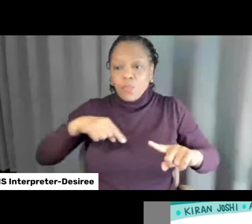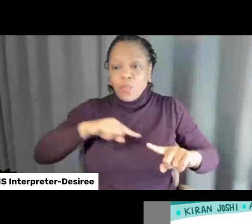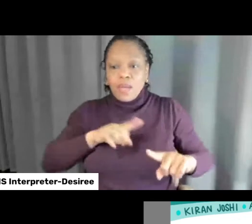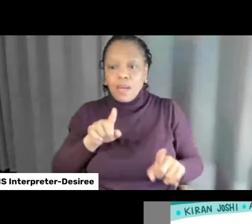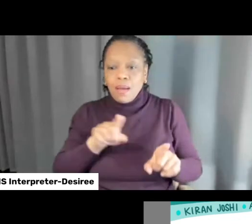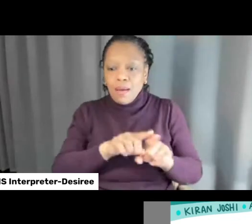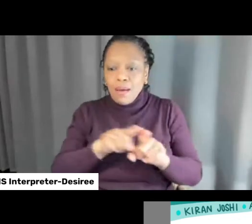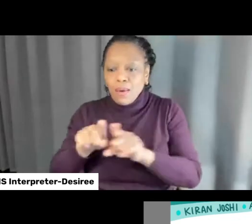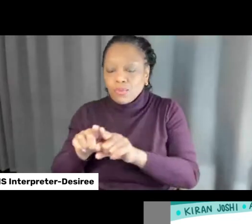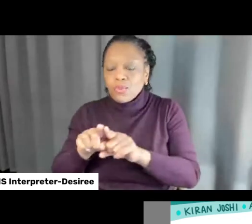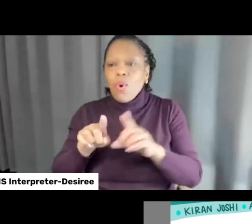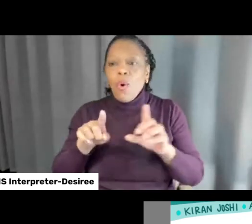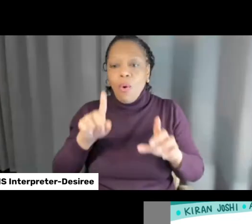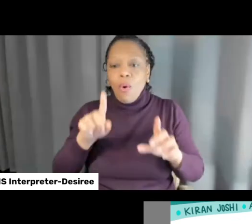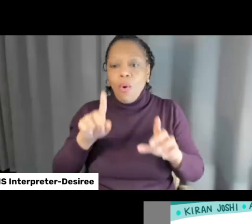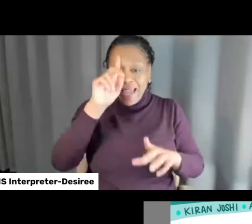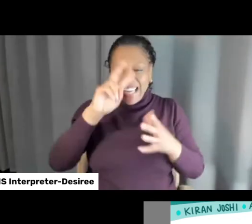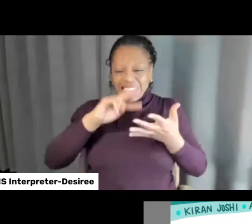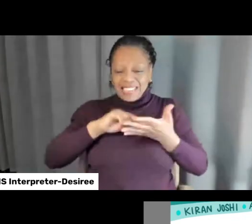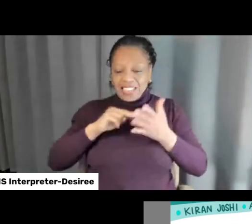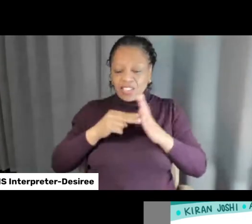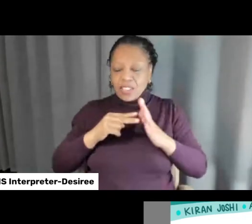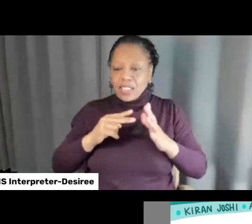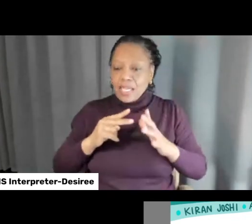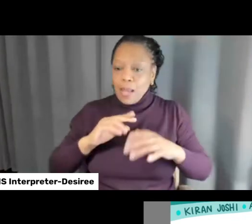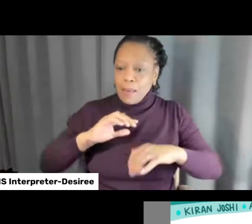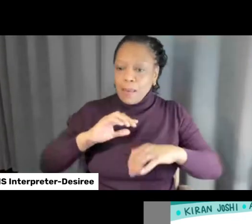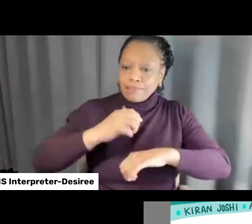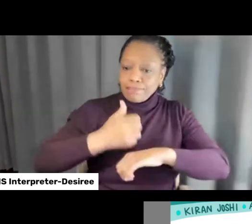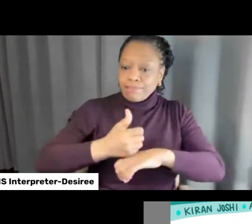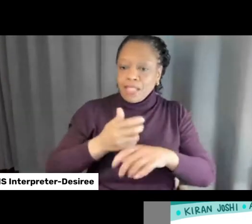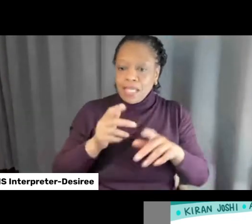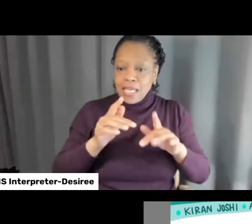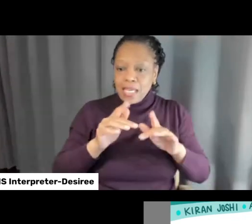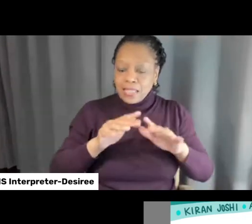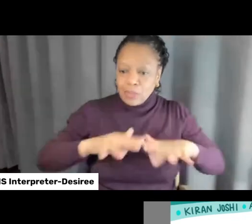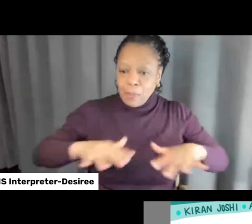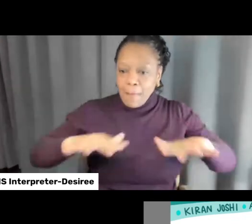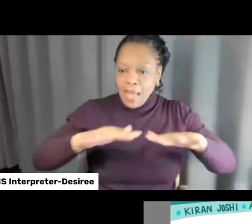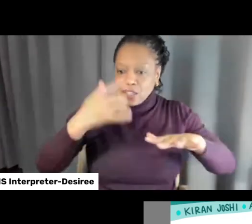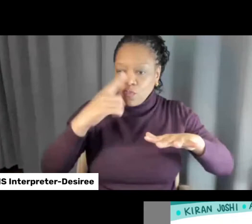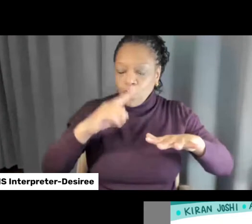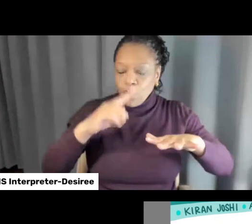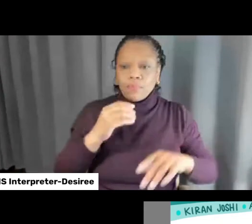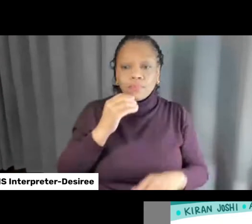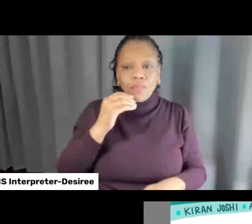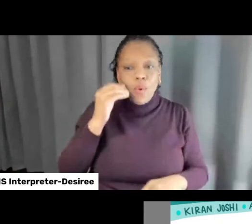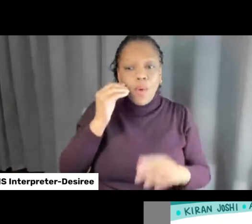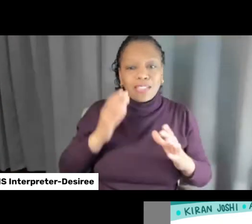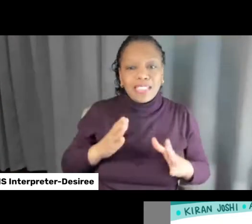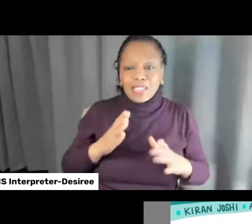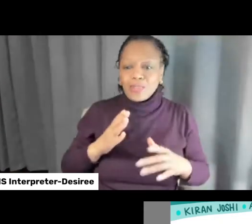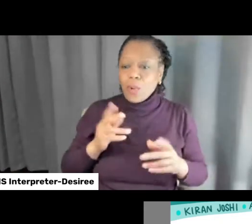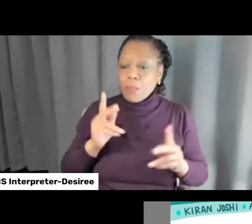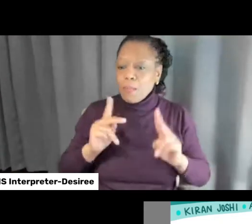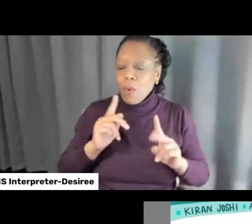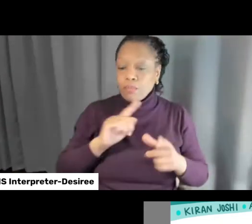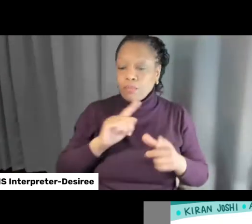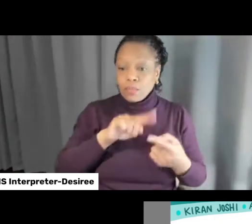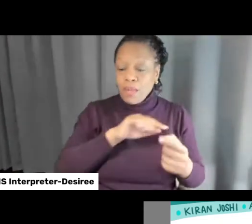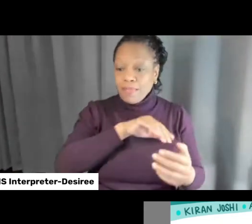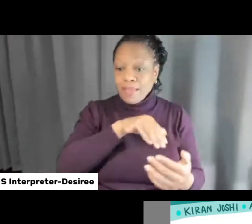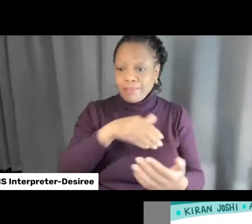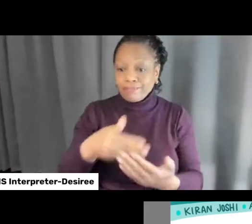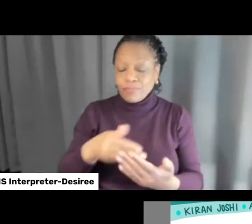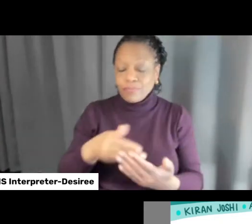intentionally creating spaces and opportunities for residents when they're coming to Cook County. Thanks so much, Commissioner. Just